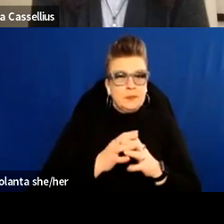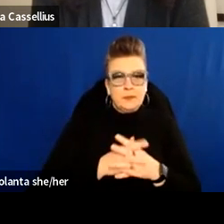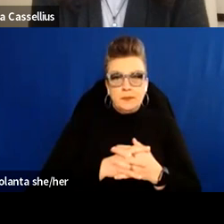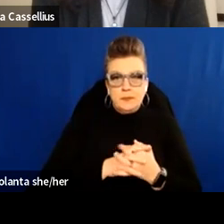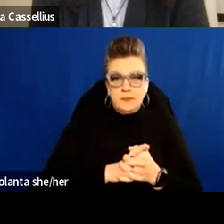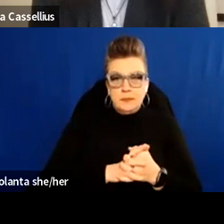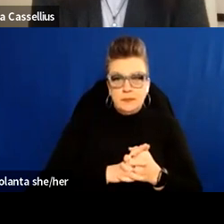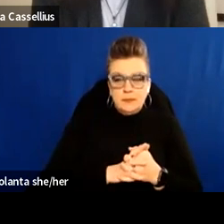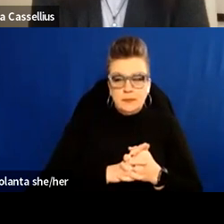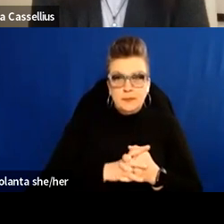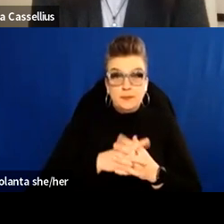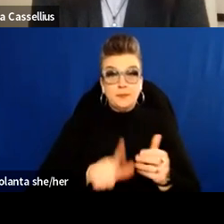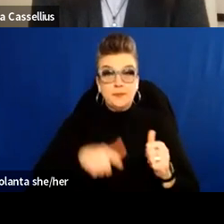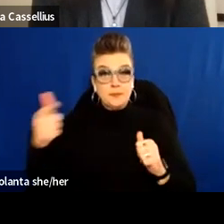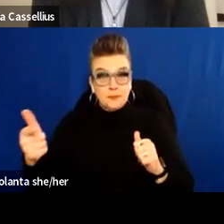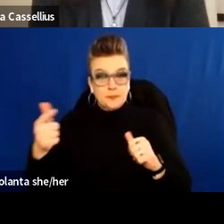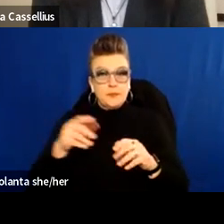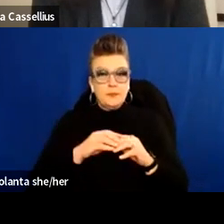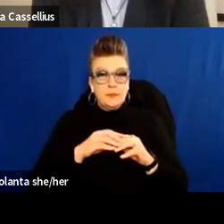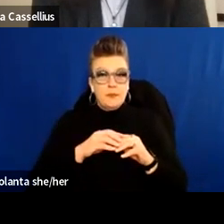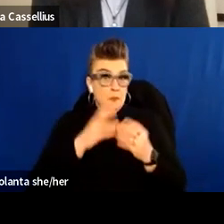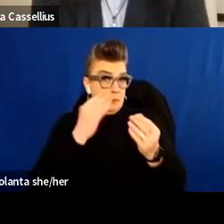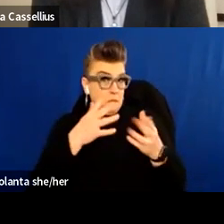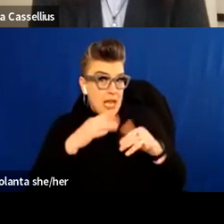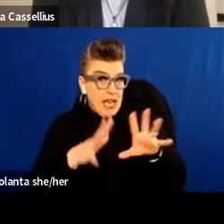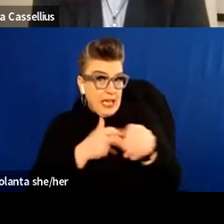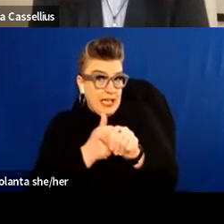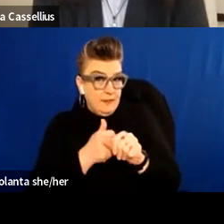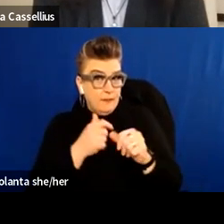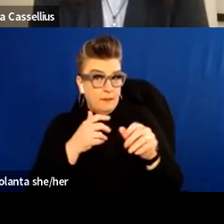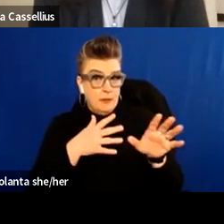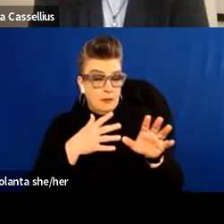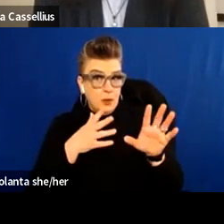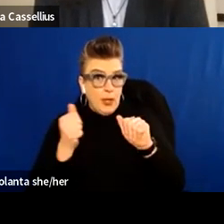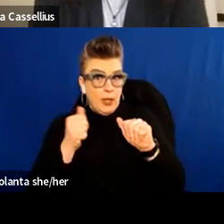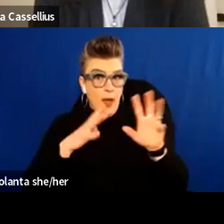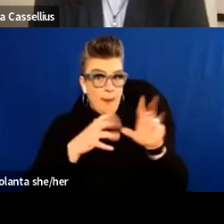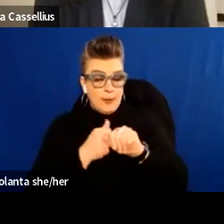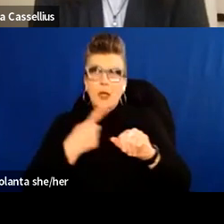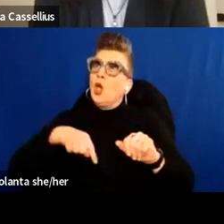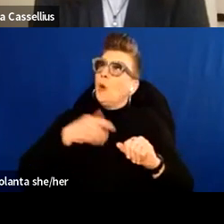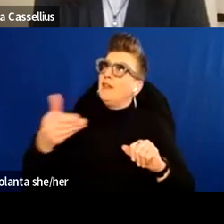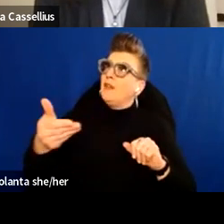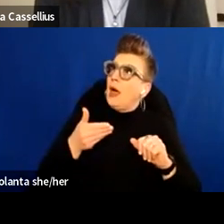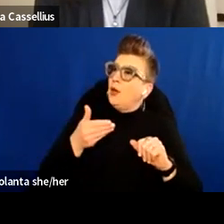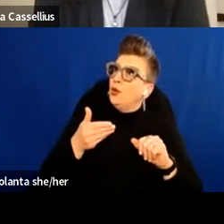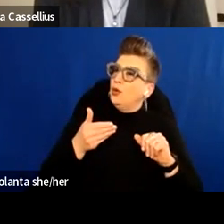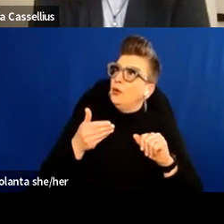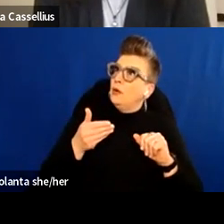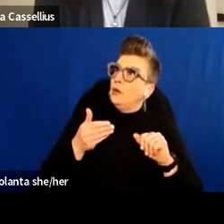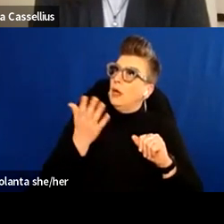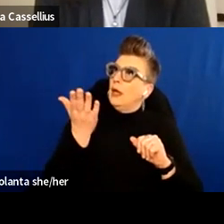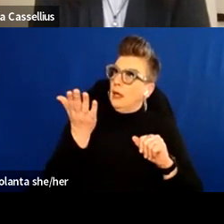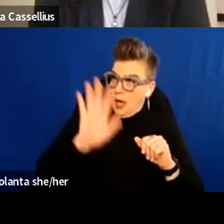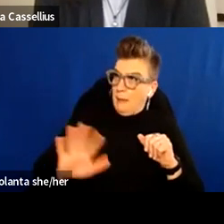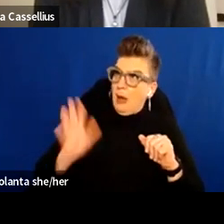i can just give a quick um update uh super um we've hired about 15